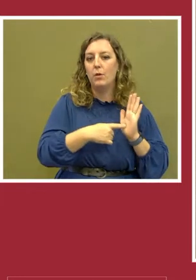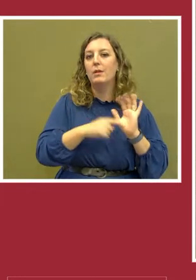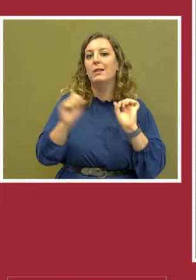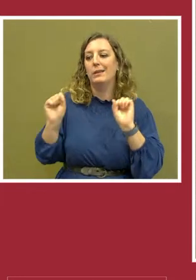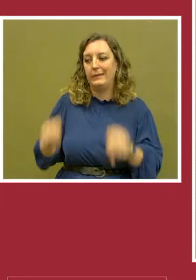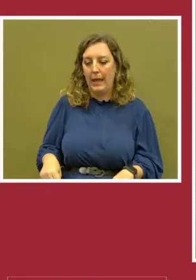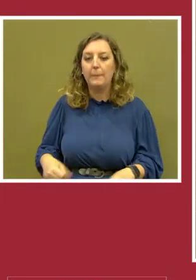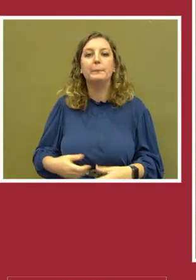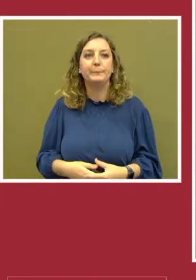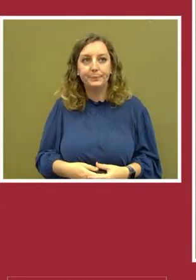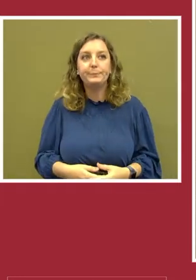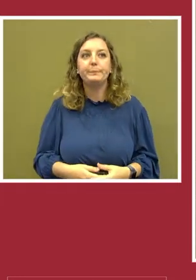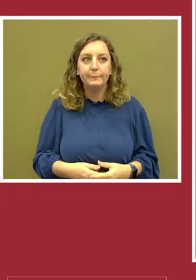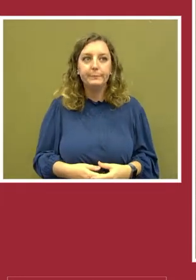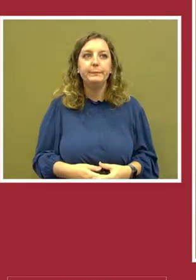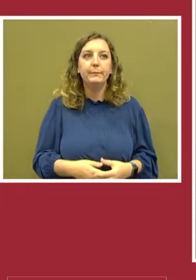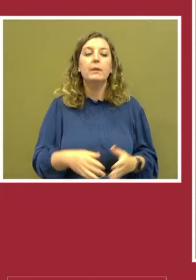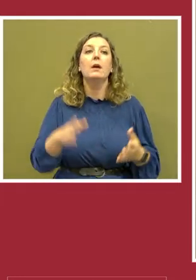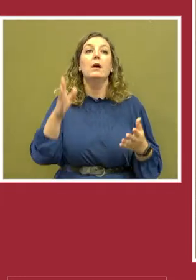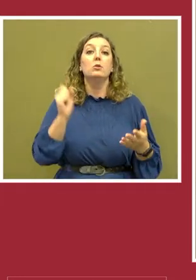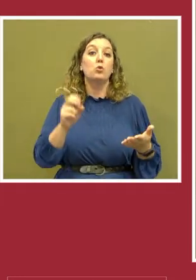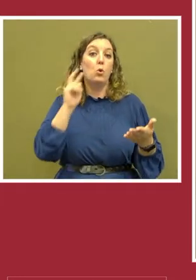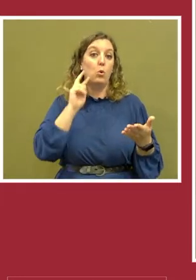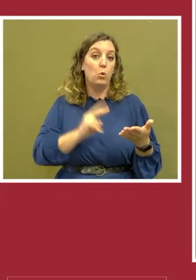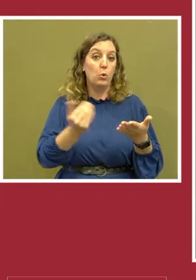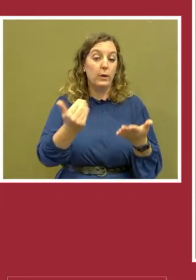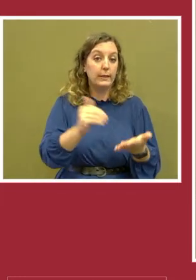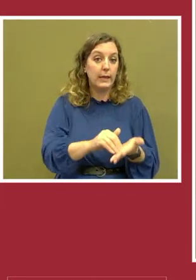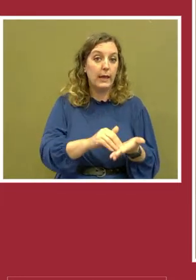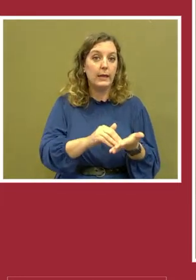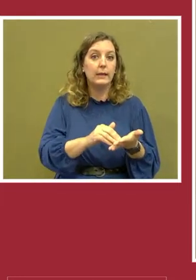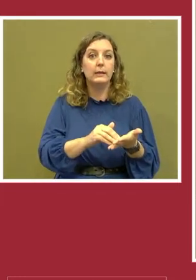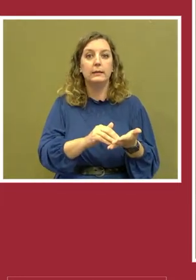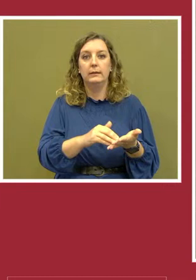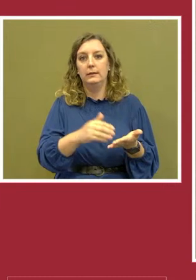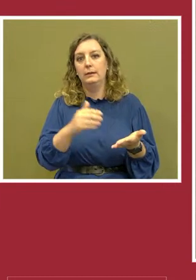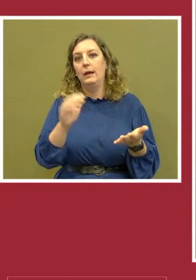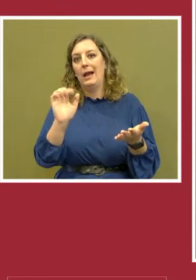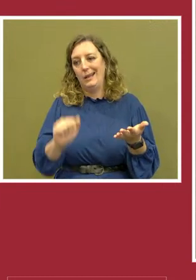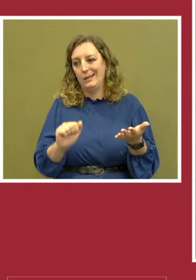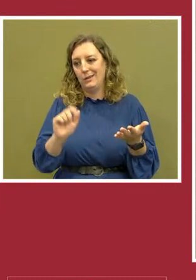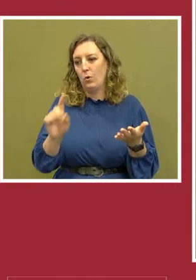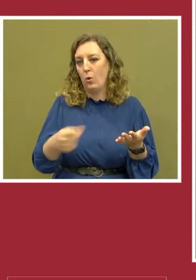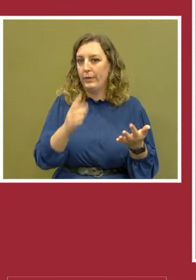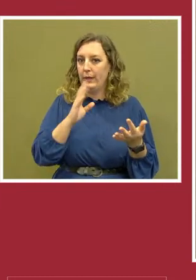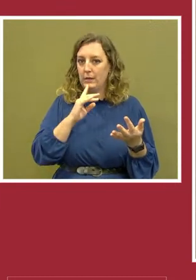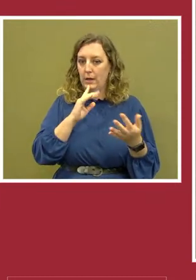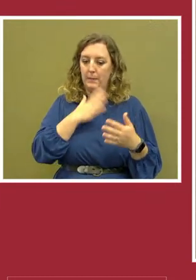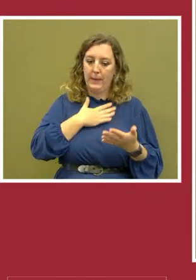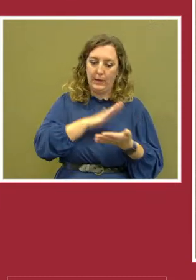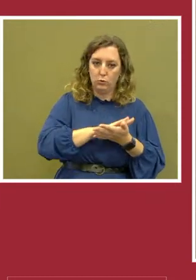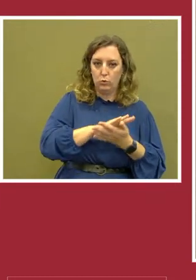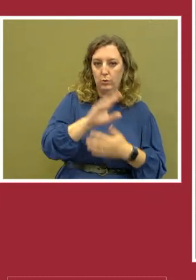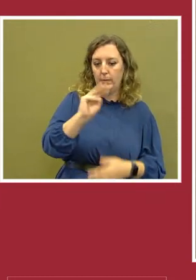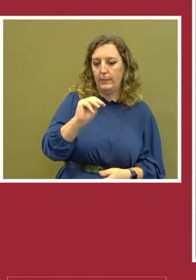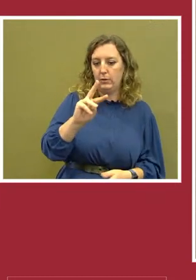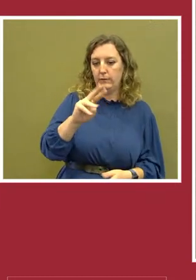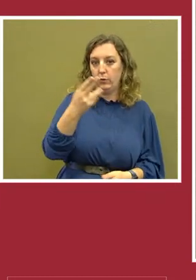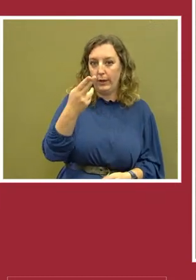to. So looking at, again, and I can speak, of course, only to the site at which I work, Mountain View High